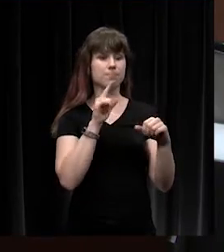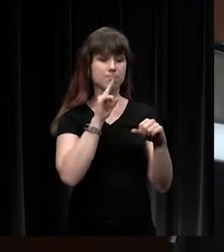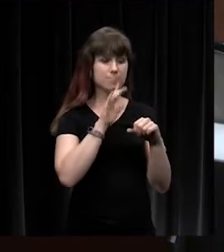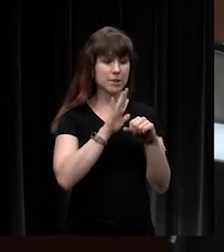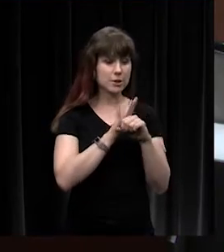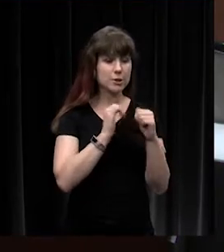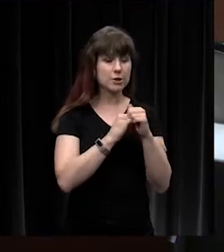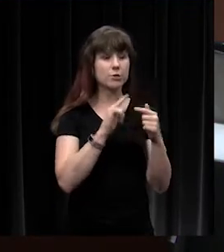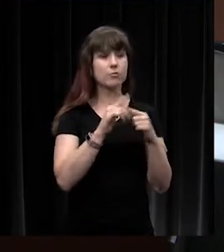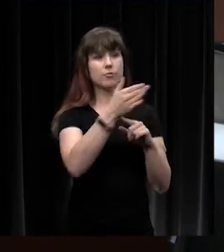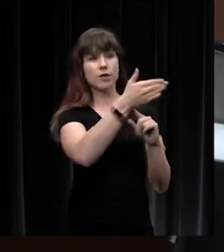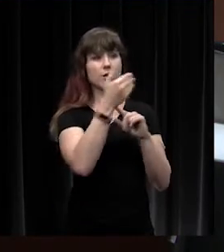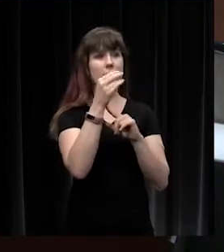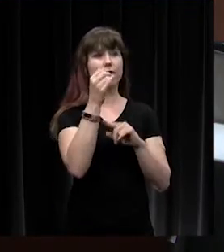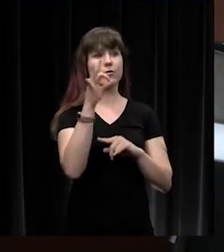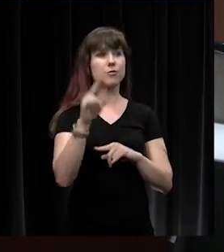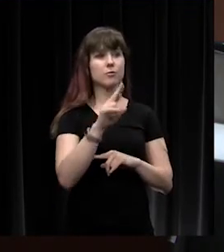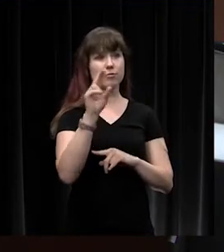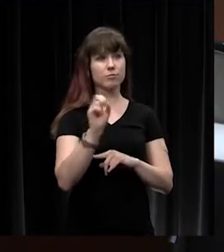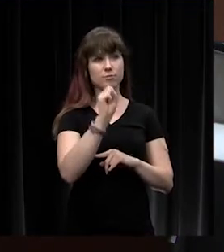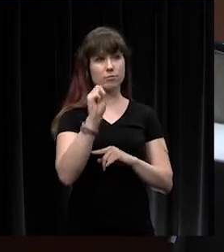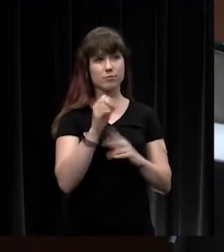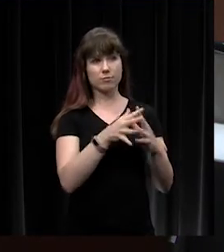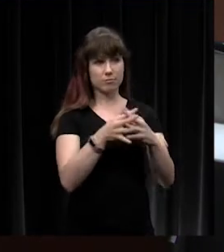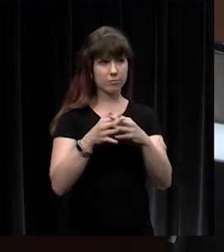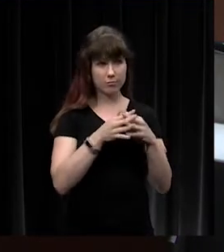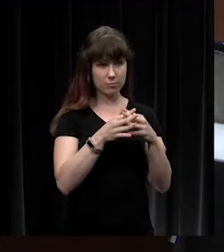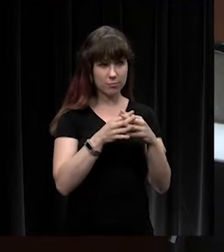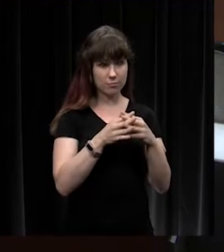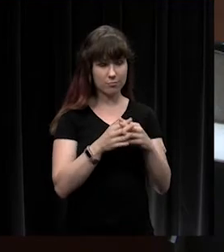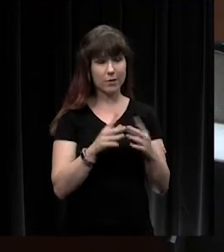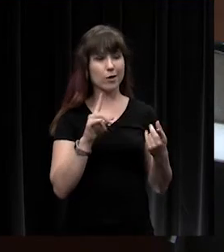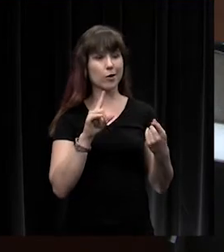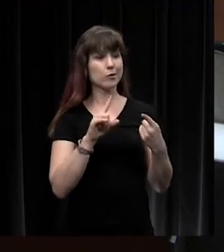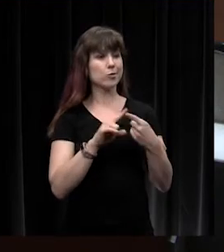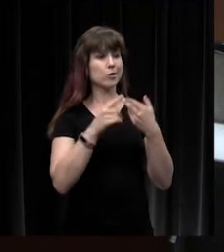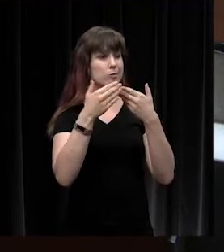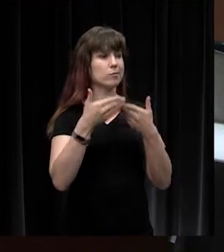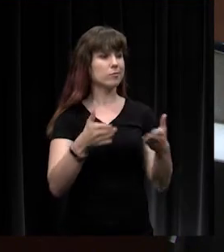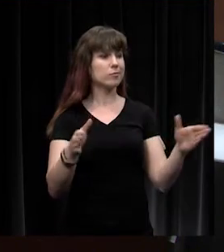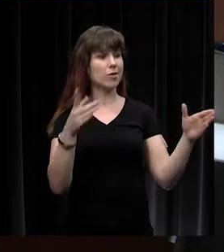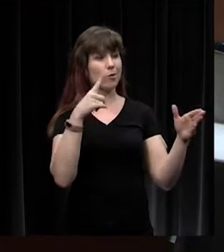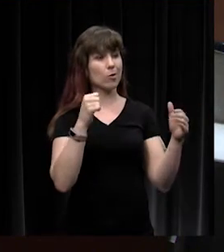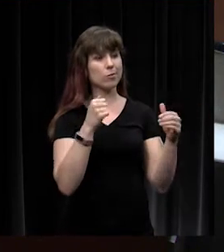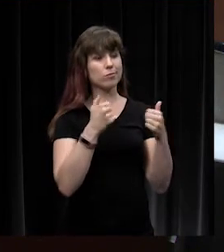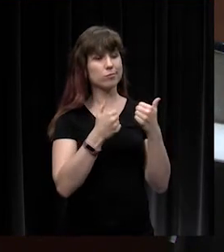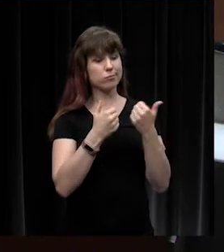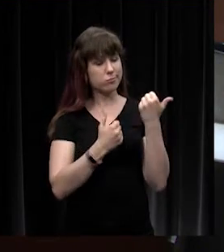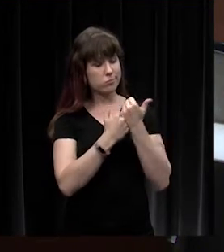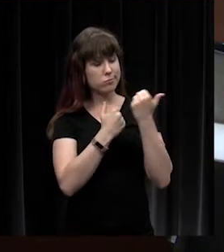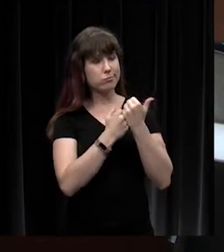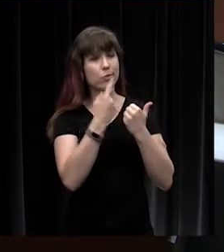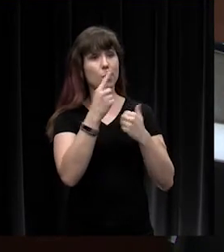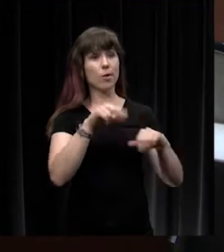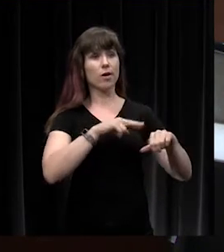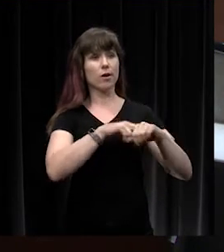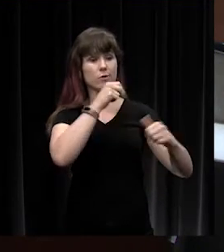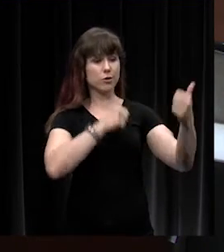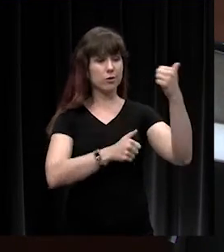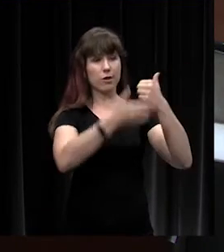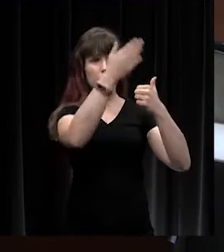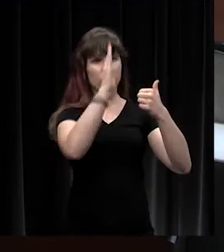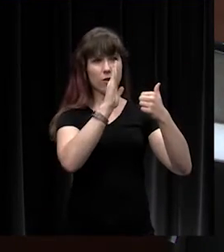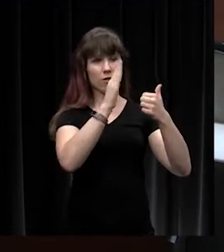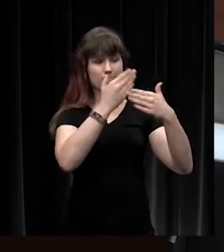to the flag of the United States of America and to the republic for which it stands, one nation, under